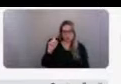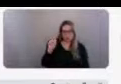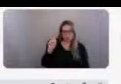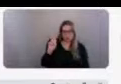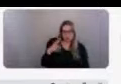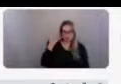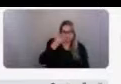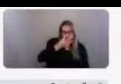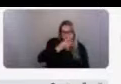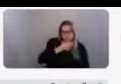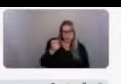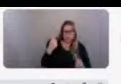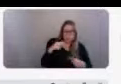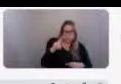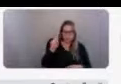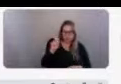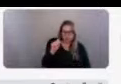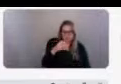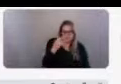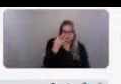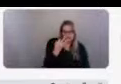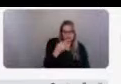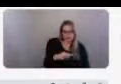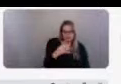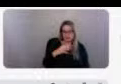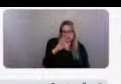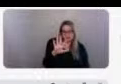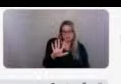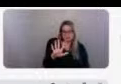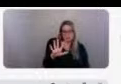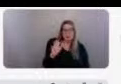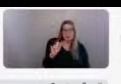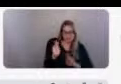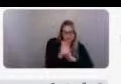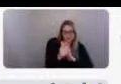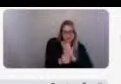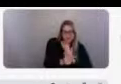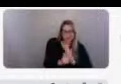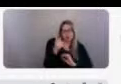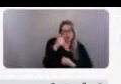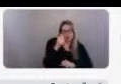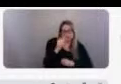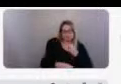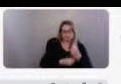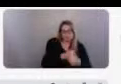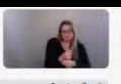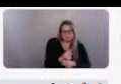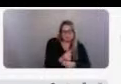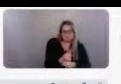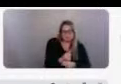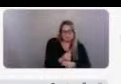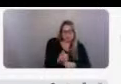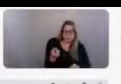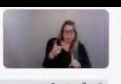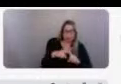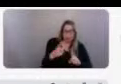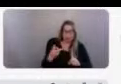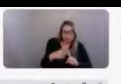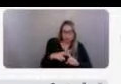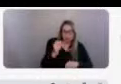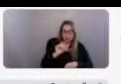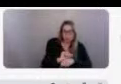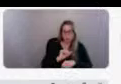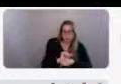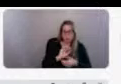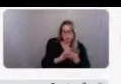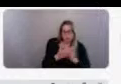who came to the usa in 1995. i came here legally after 10 years of applications and work to become